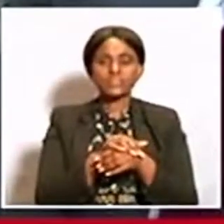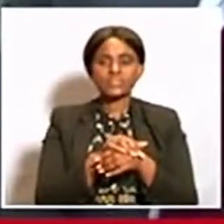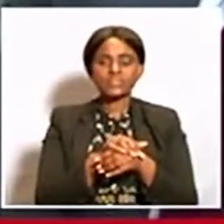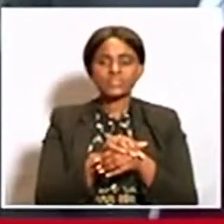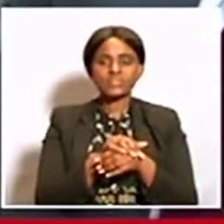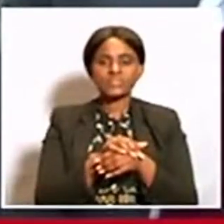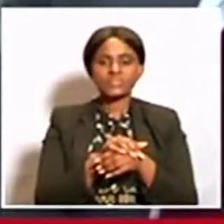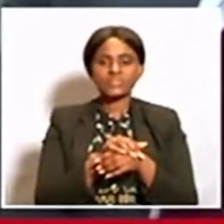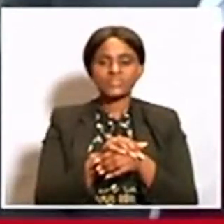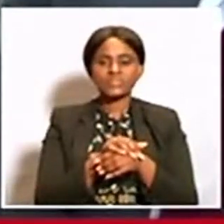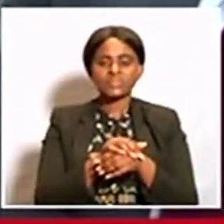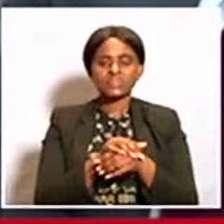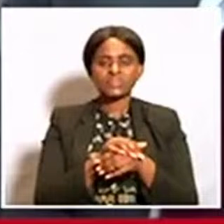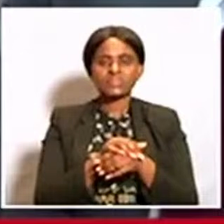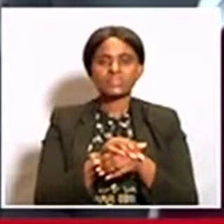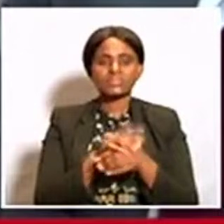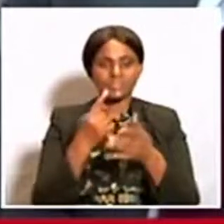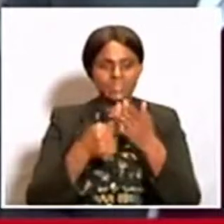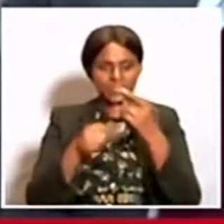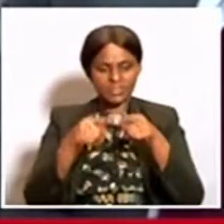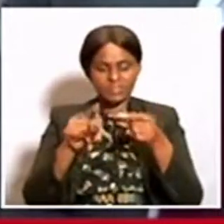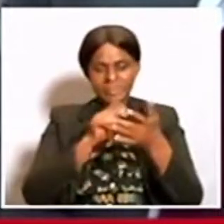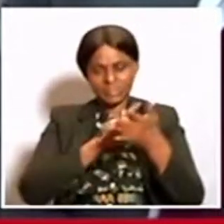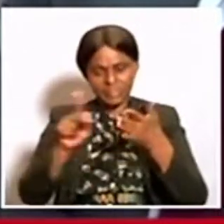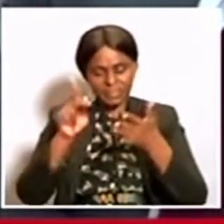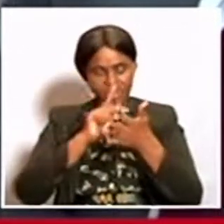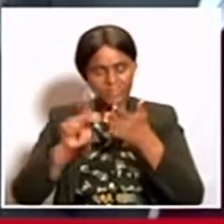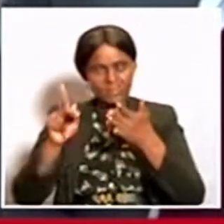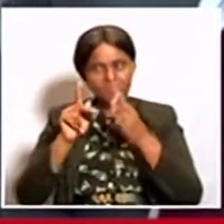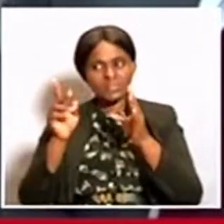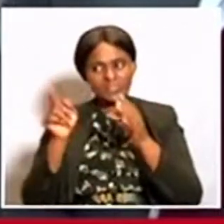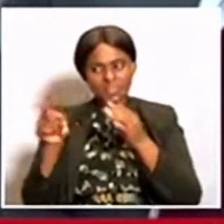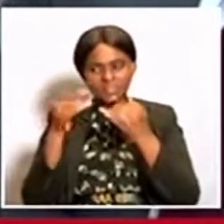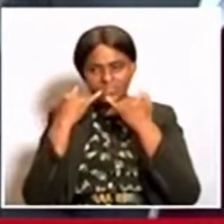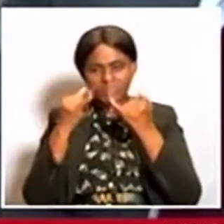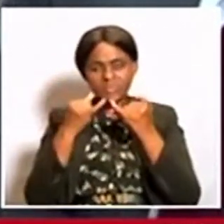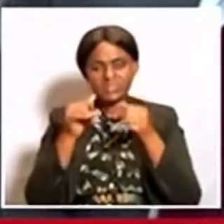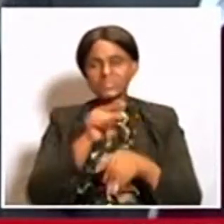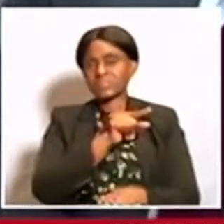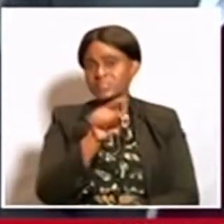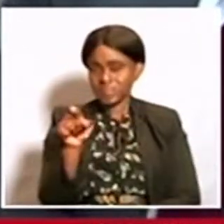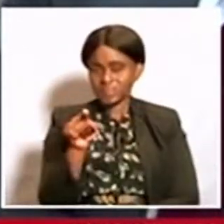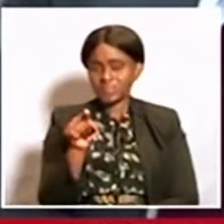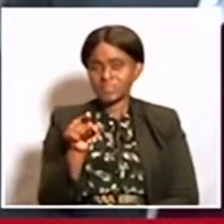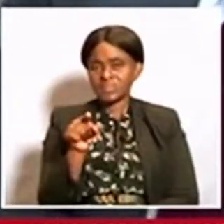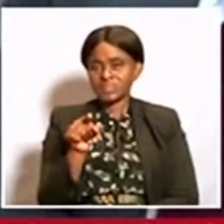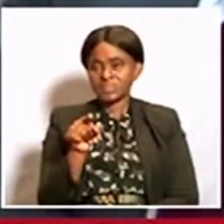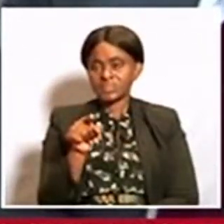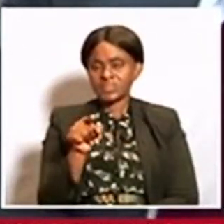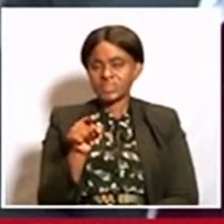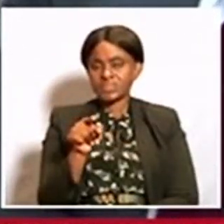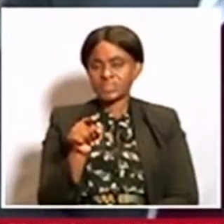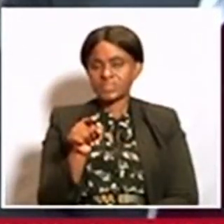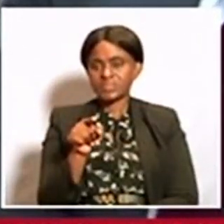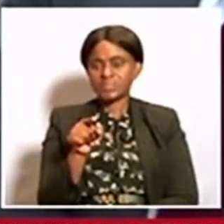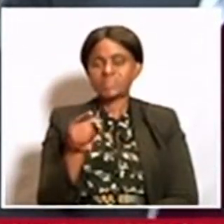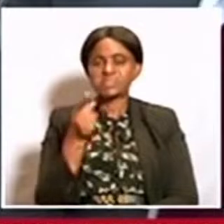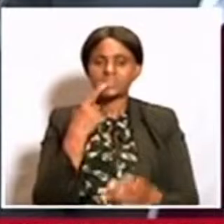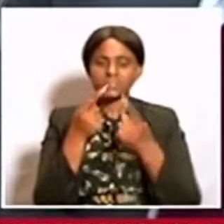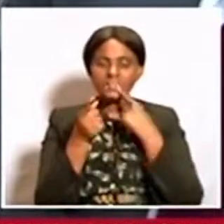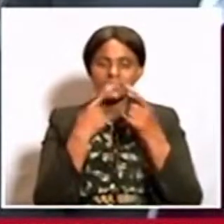Normally what happens is we have a weekly management meeting, so... Did you inform the CS? We talked about